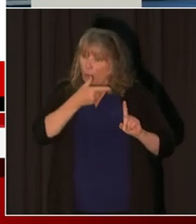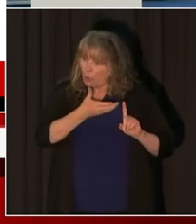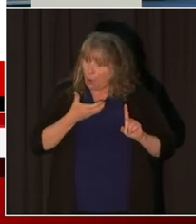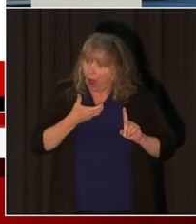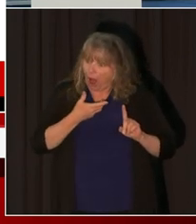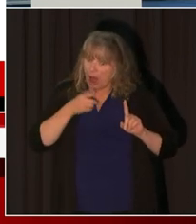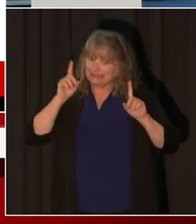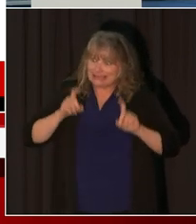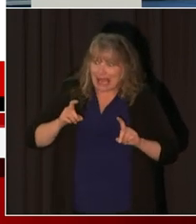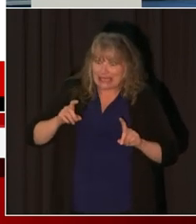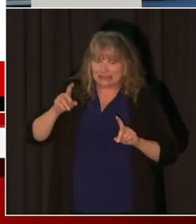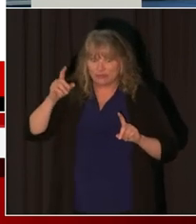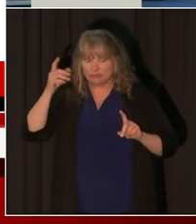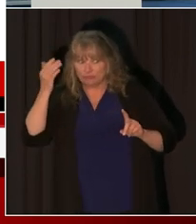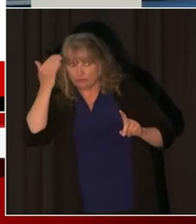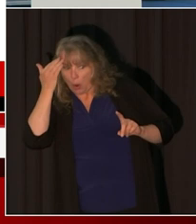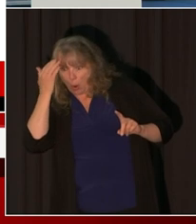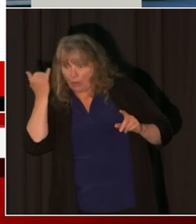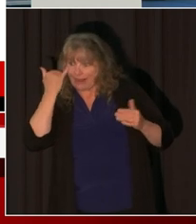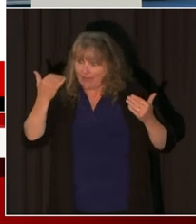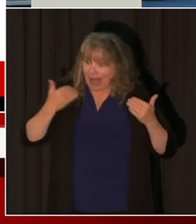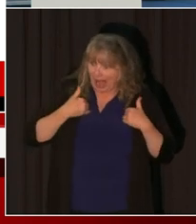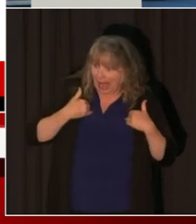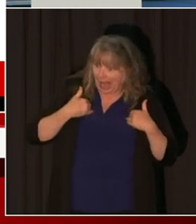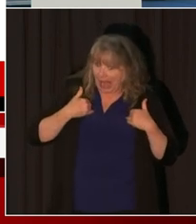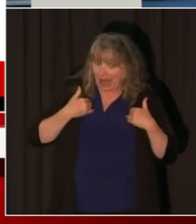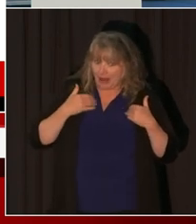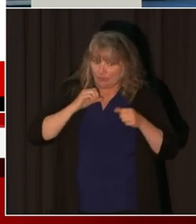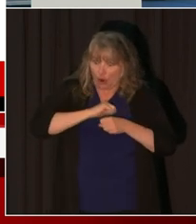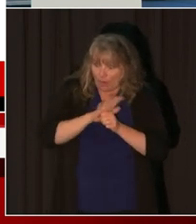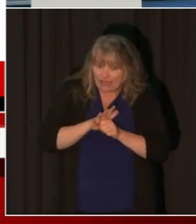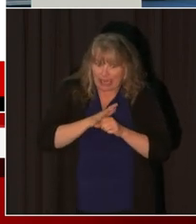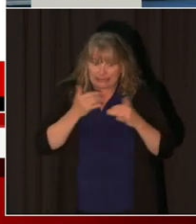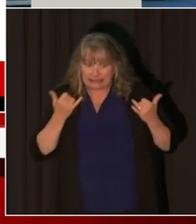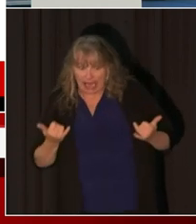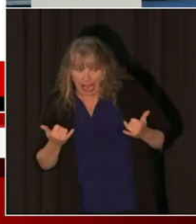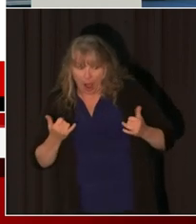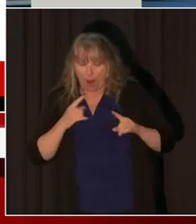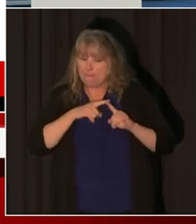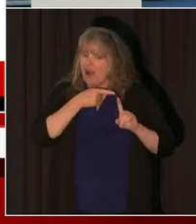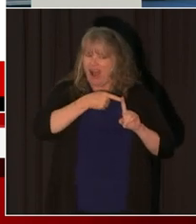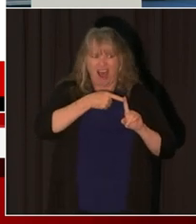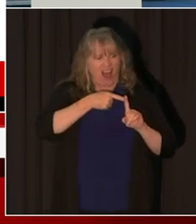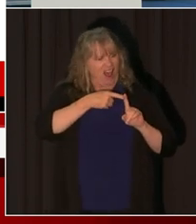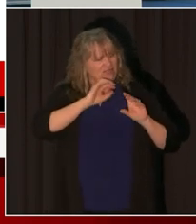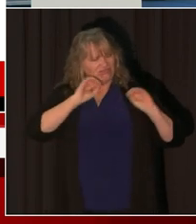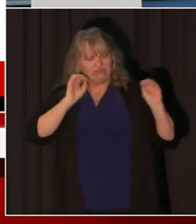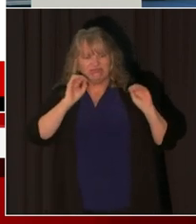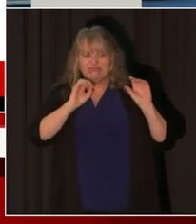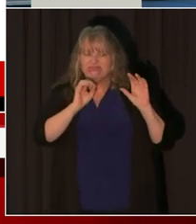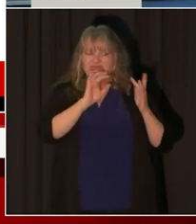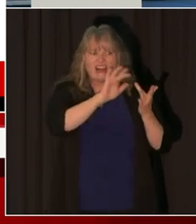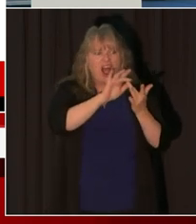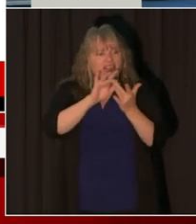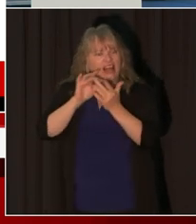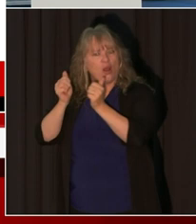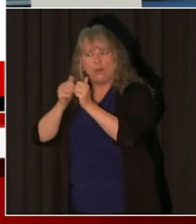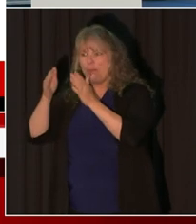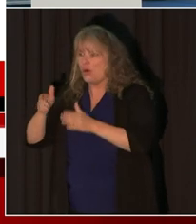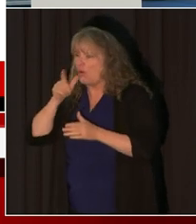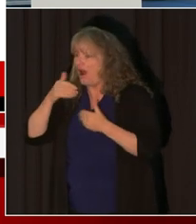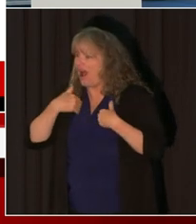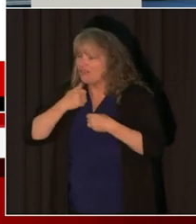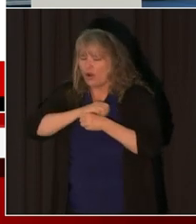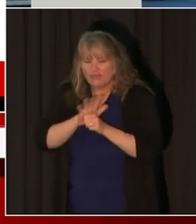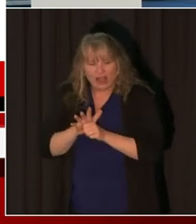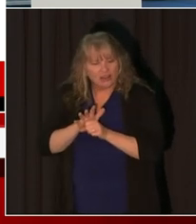determines current infection, who has no current close contact exposure, which we clearly define in all of